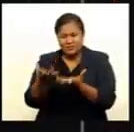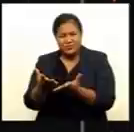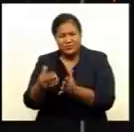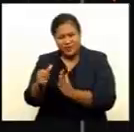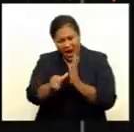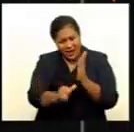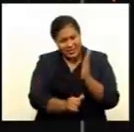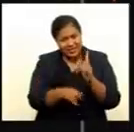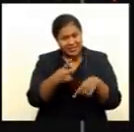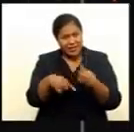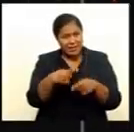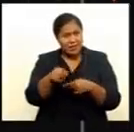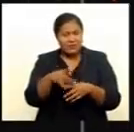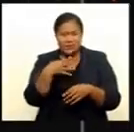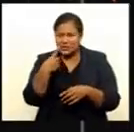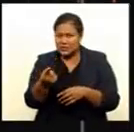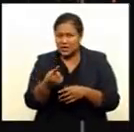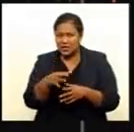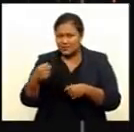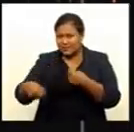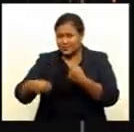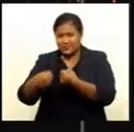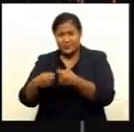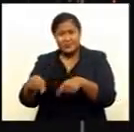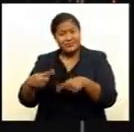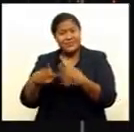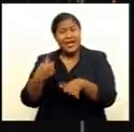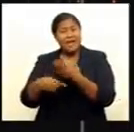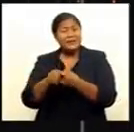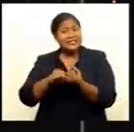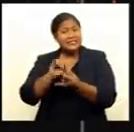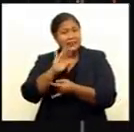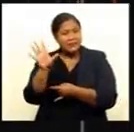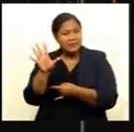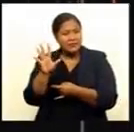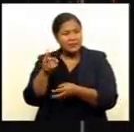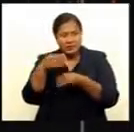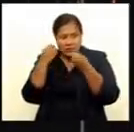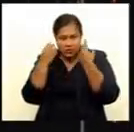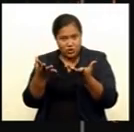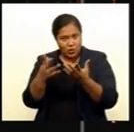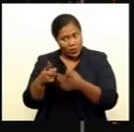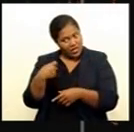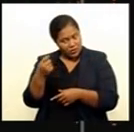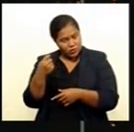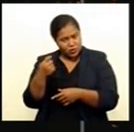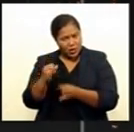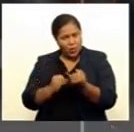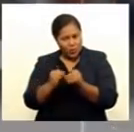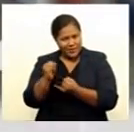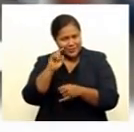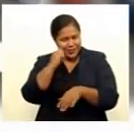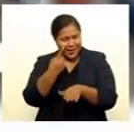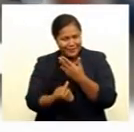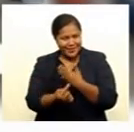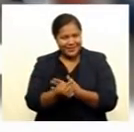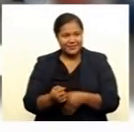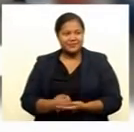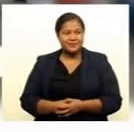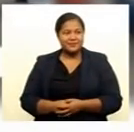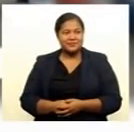these lines, claiming the brawl at G2 Estate in Suva is a sign of things to come. Edwin Nand again. The